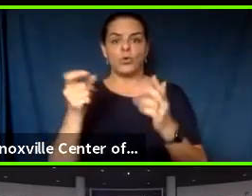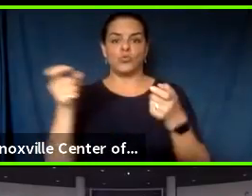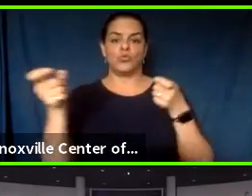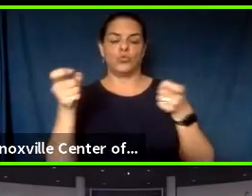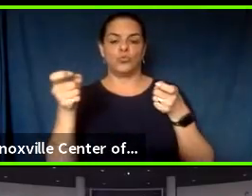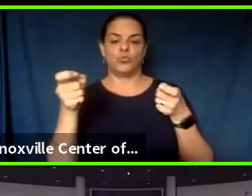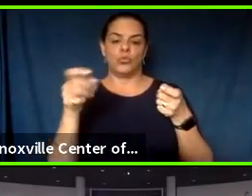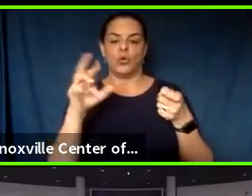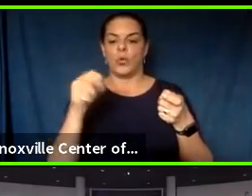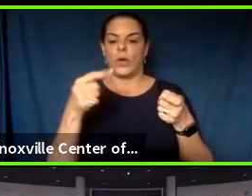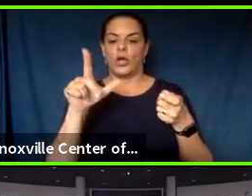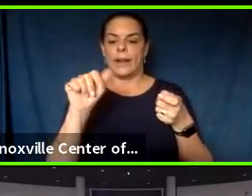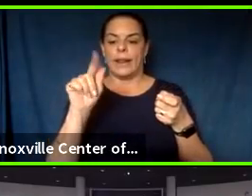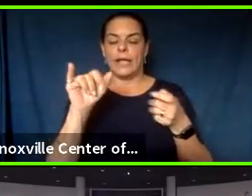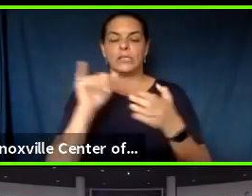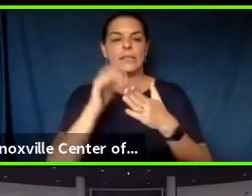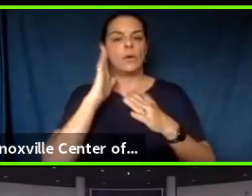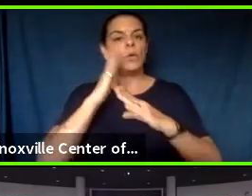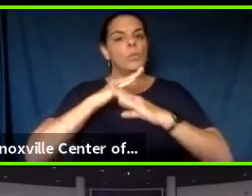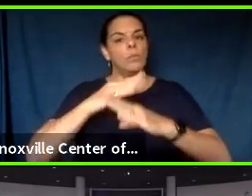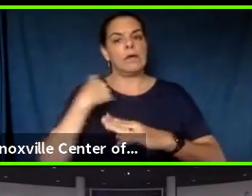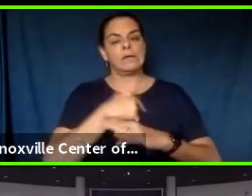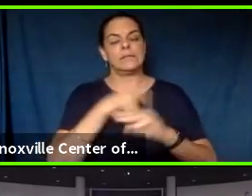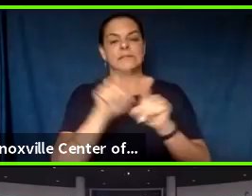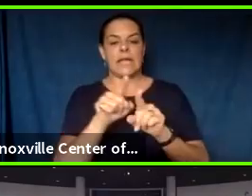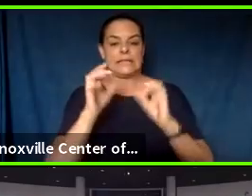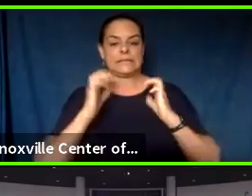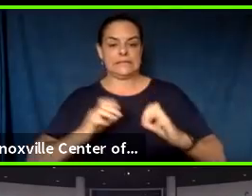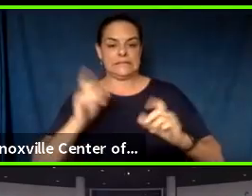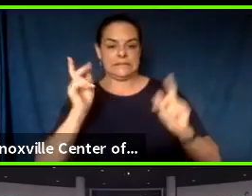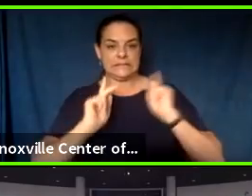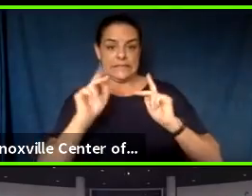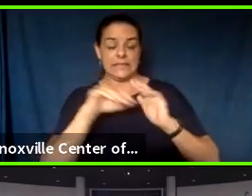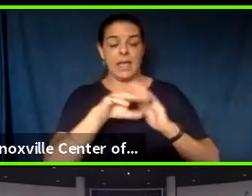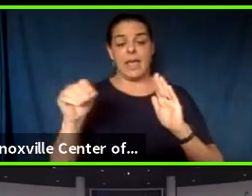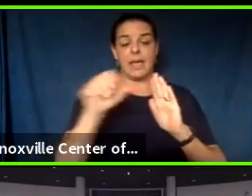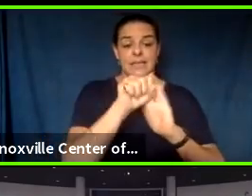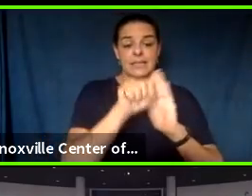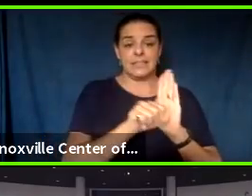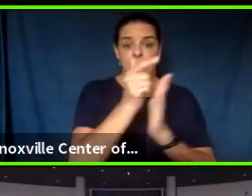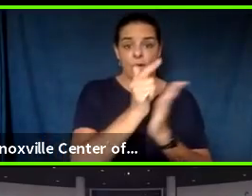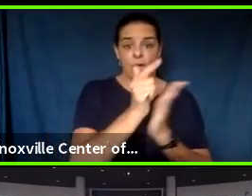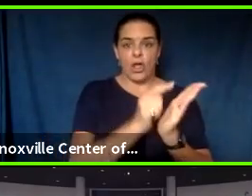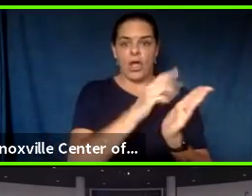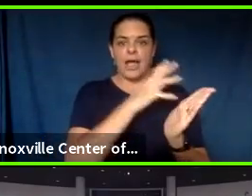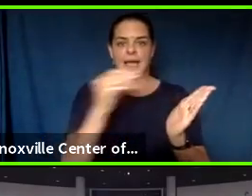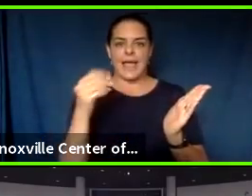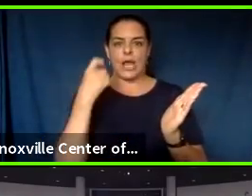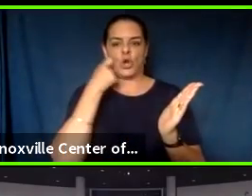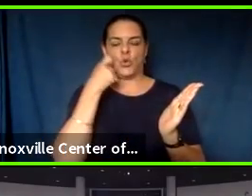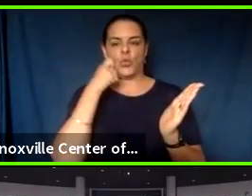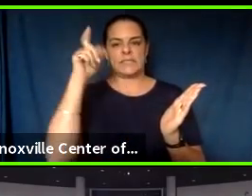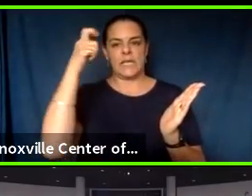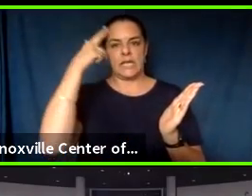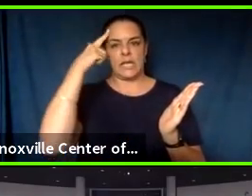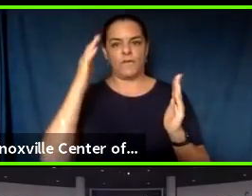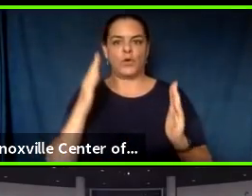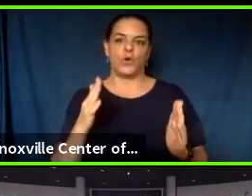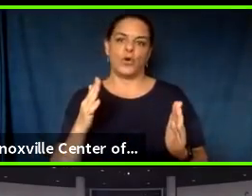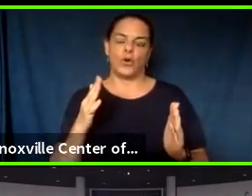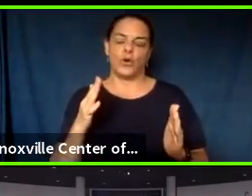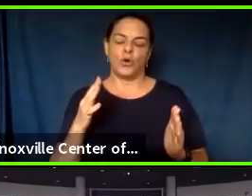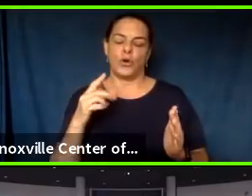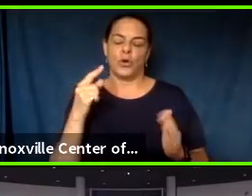that protect us as citizens and state law, and to recent Governor